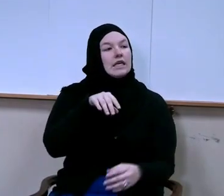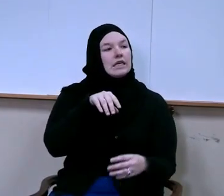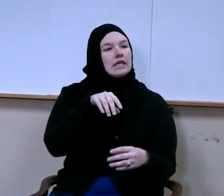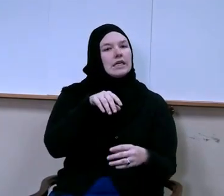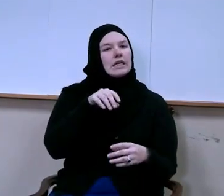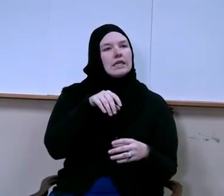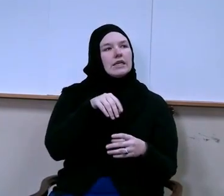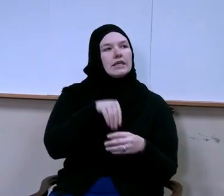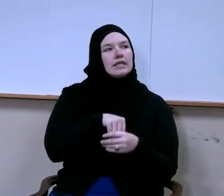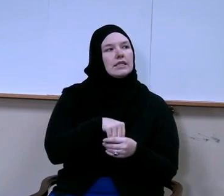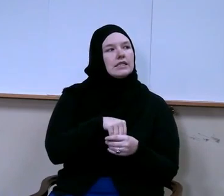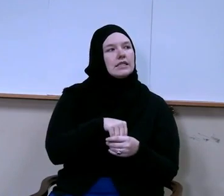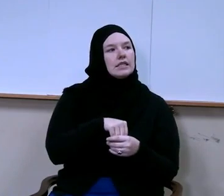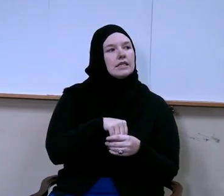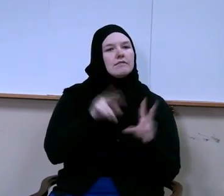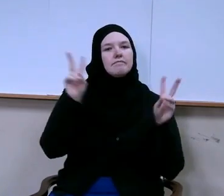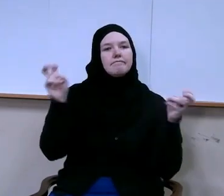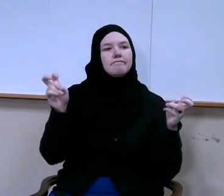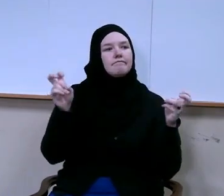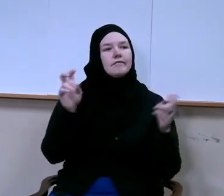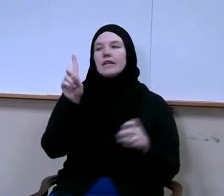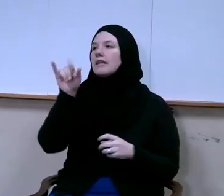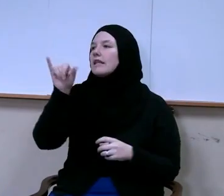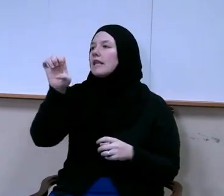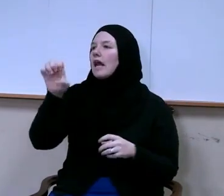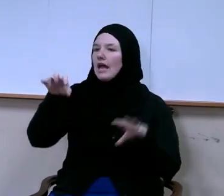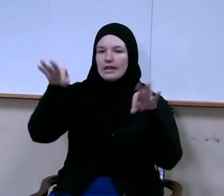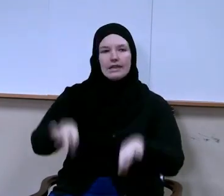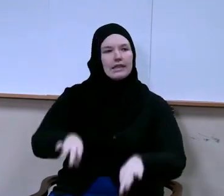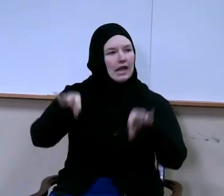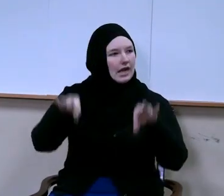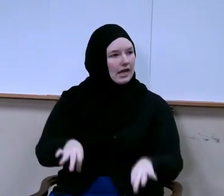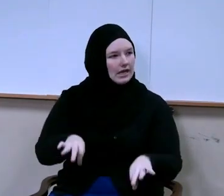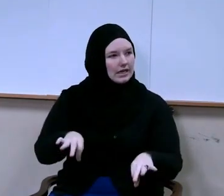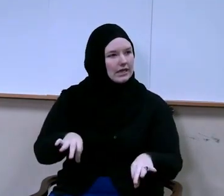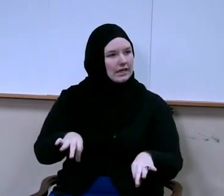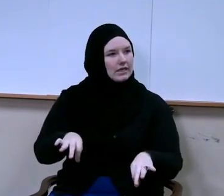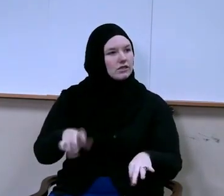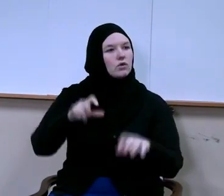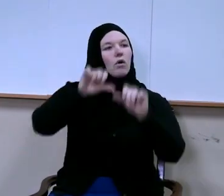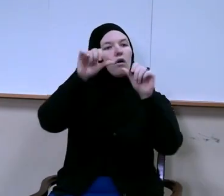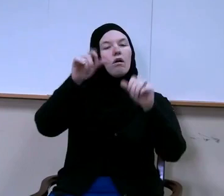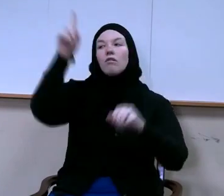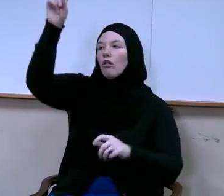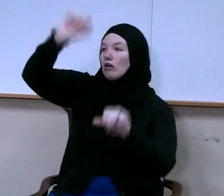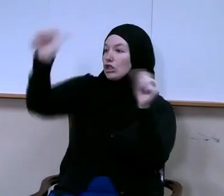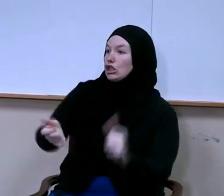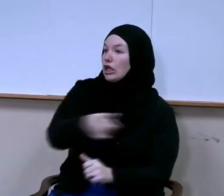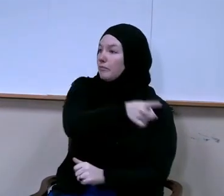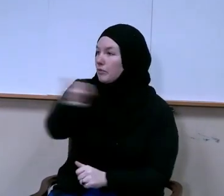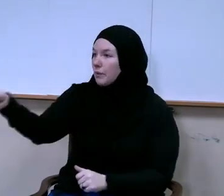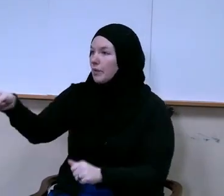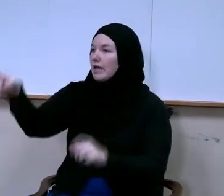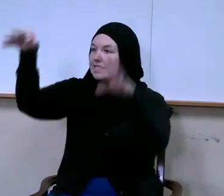the dye that Allah has dyed us in the beginning of our creation. Then